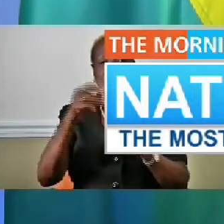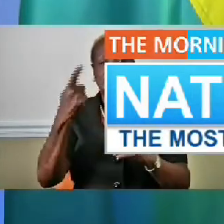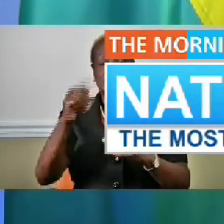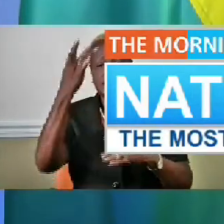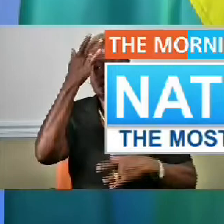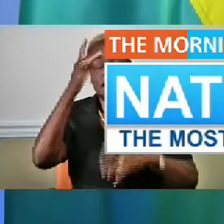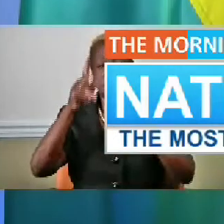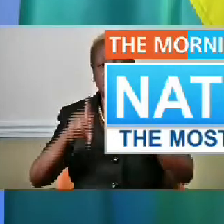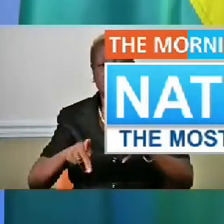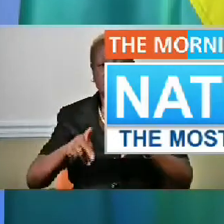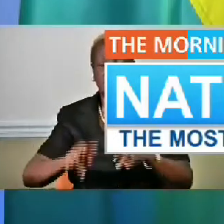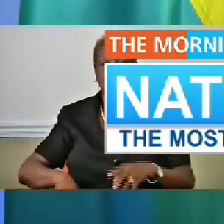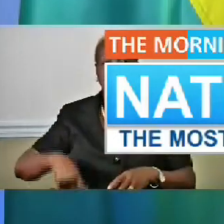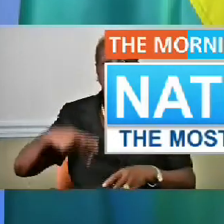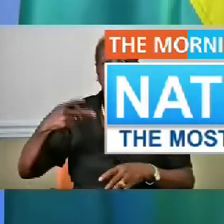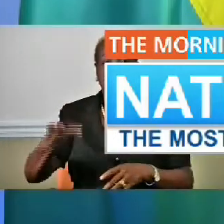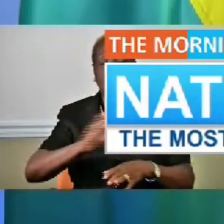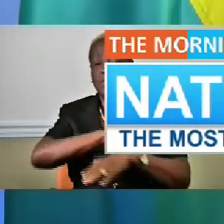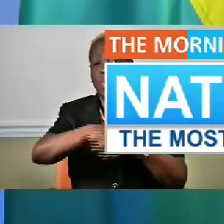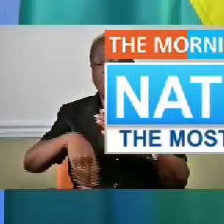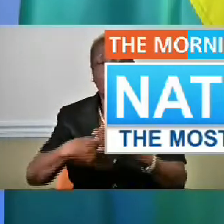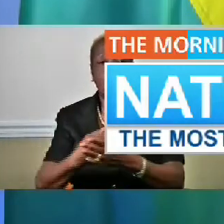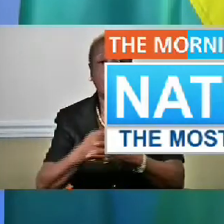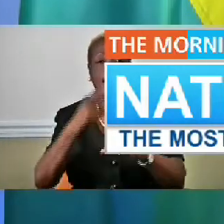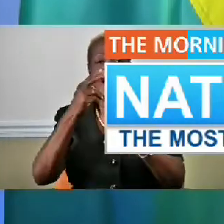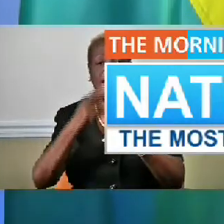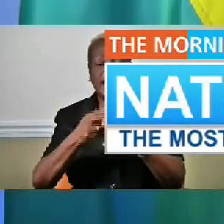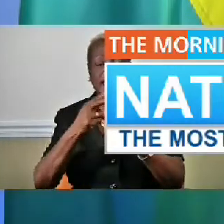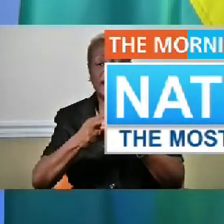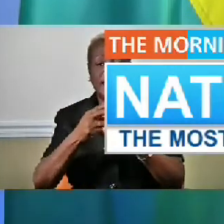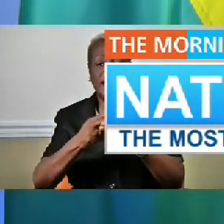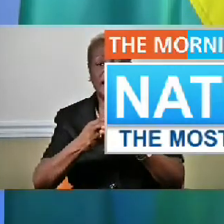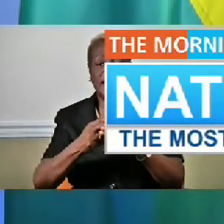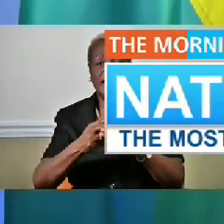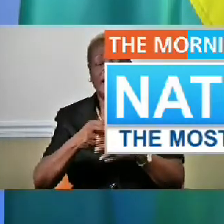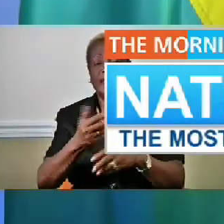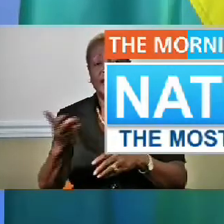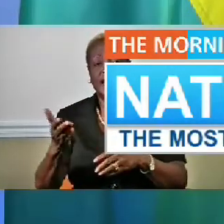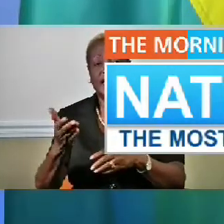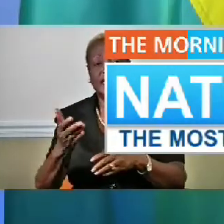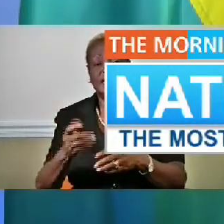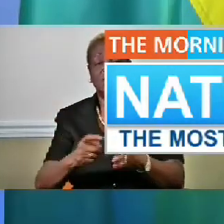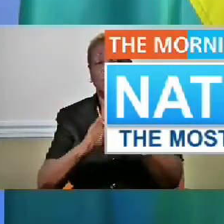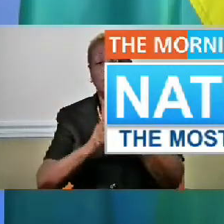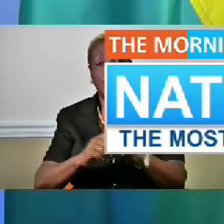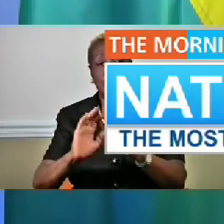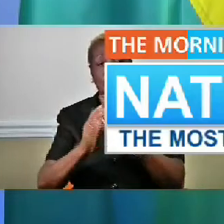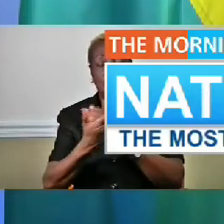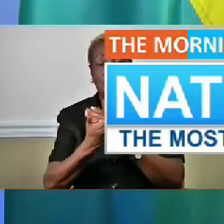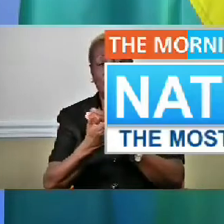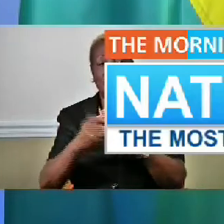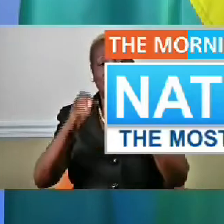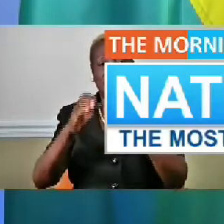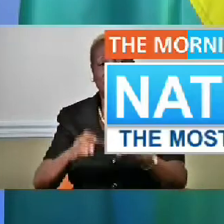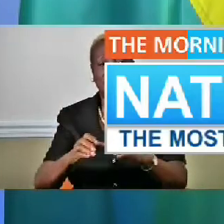patient provides all identifying particulars required by the case identification form.